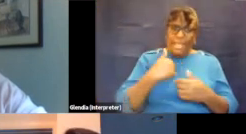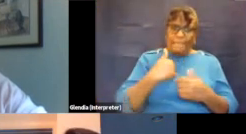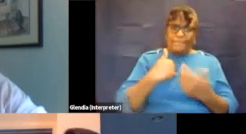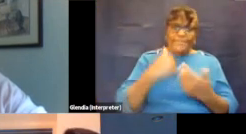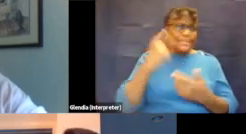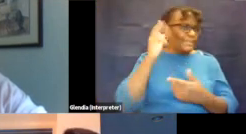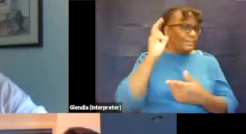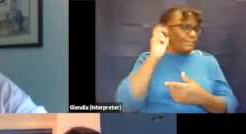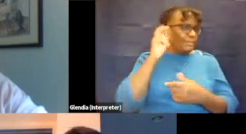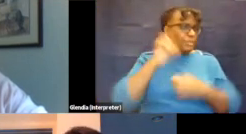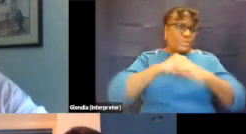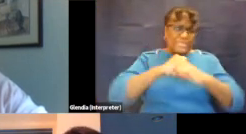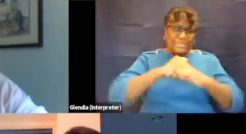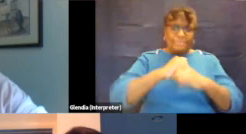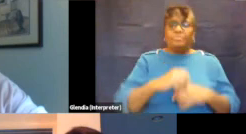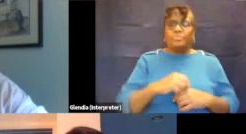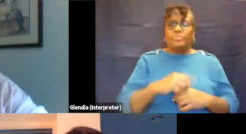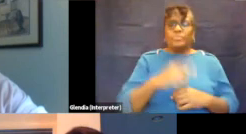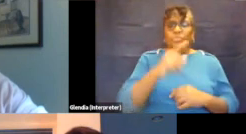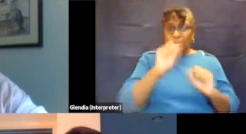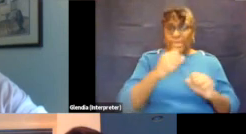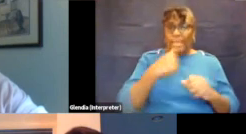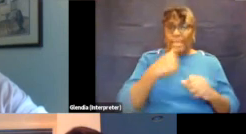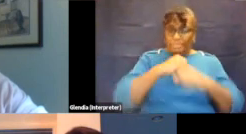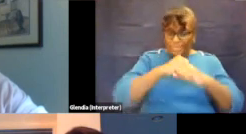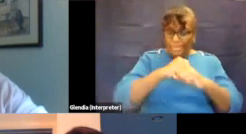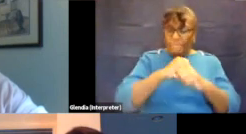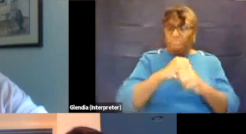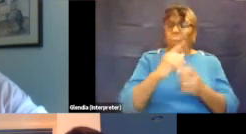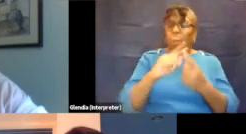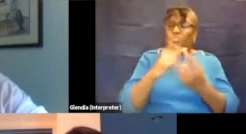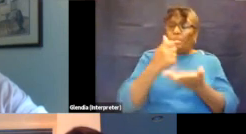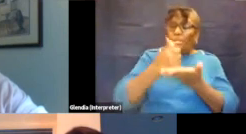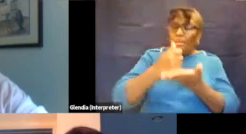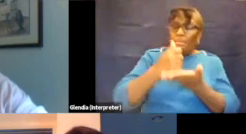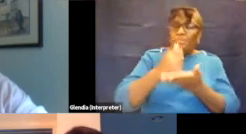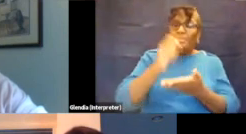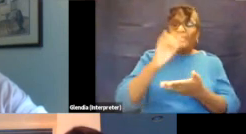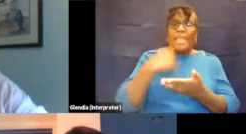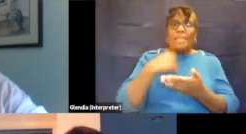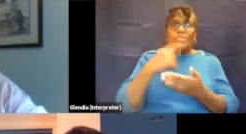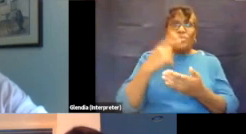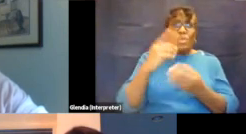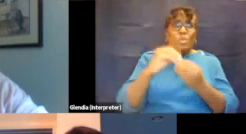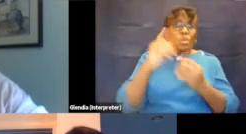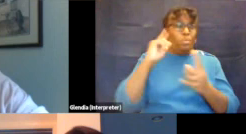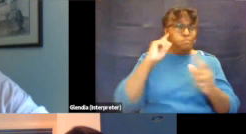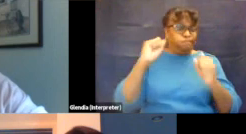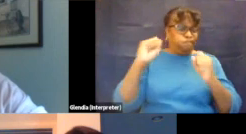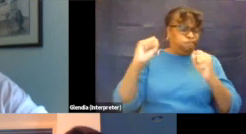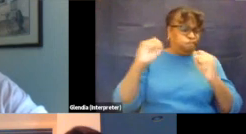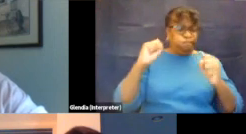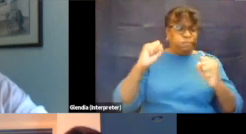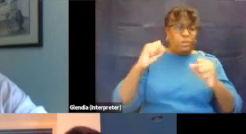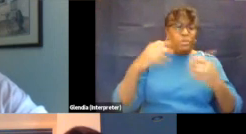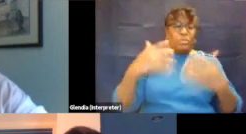compression, and a lot of times they can be the protective factor with helping if there is extra loud noise exposure, but there are some times that your